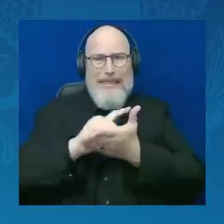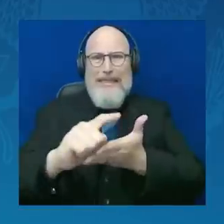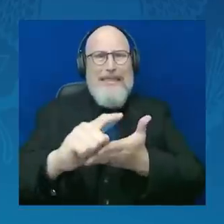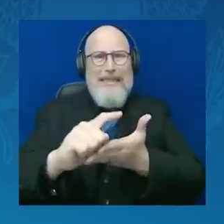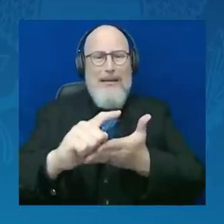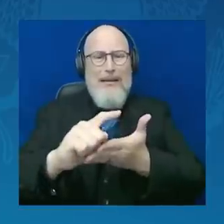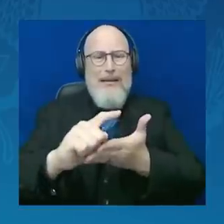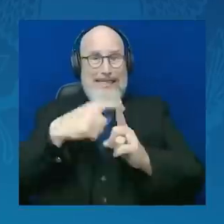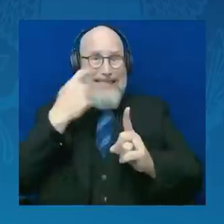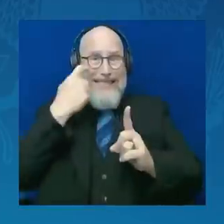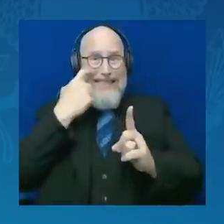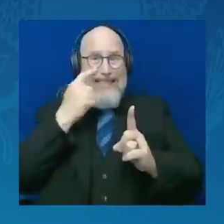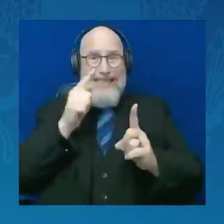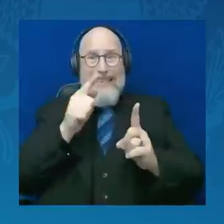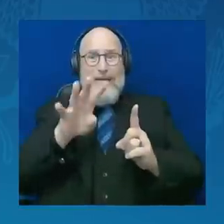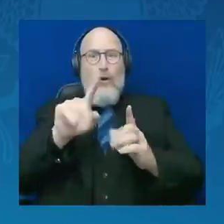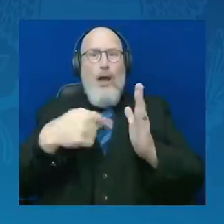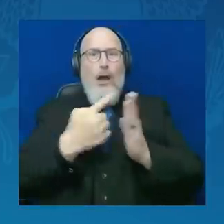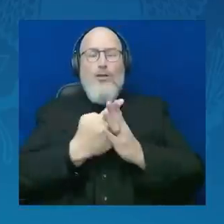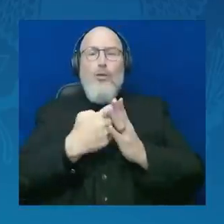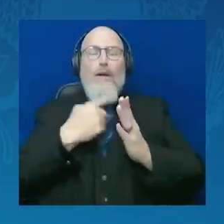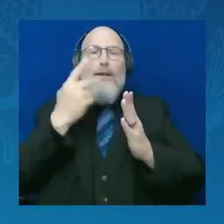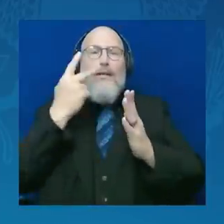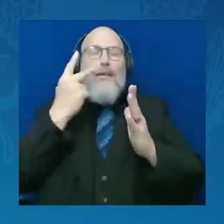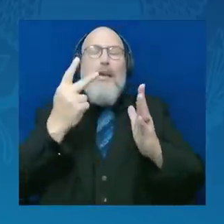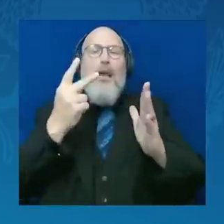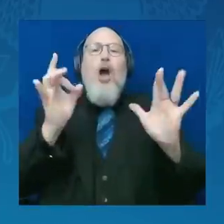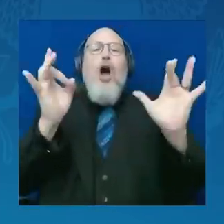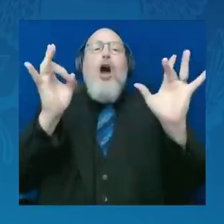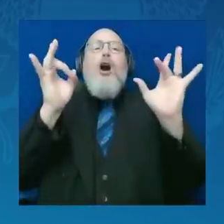atrocities of unimaginable proportion.